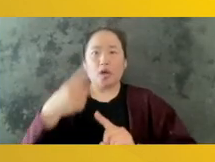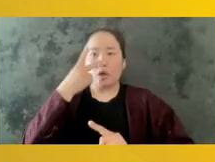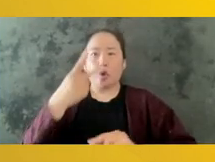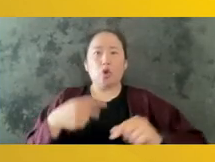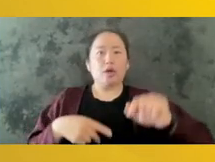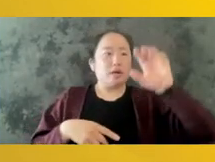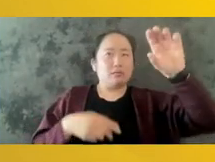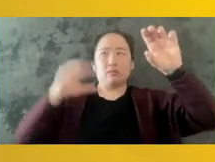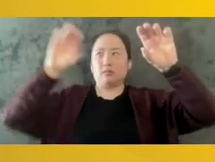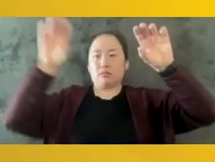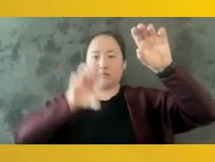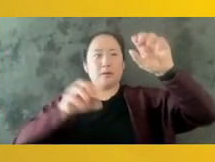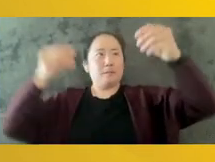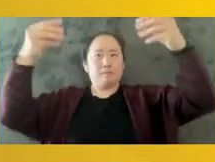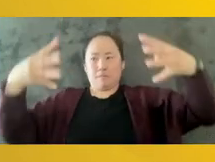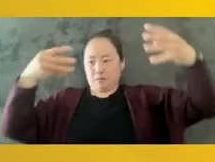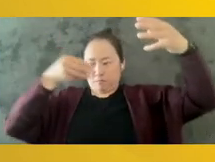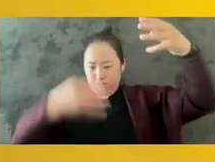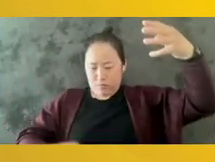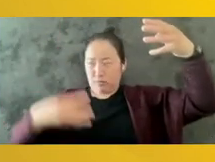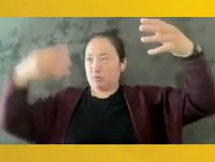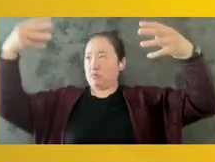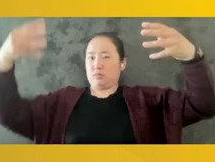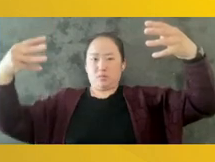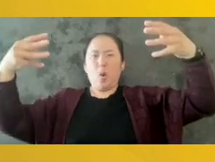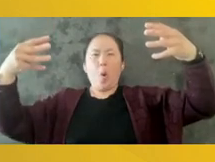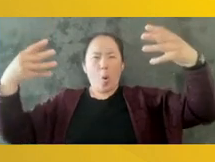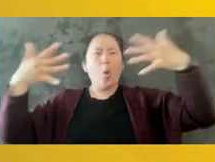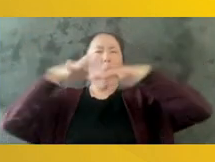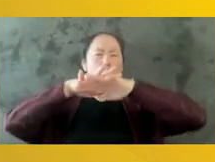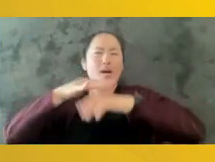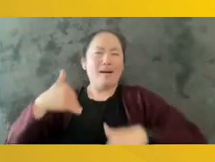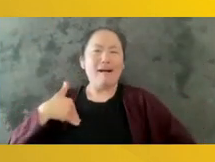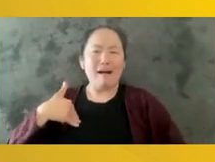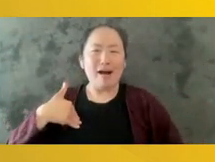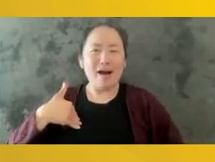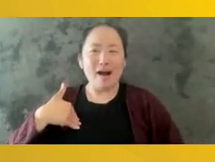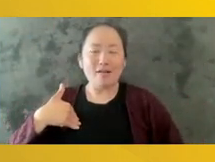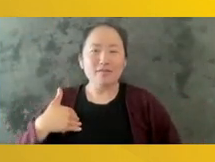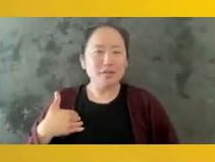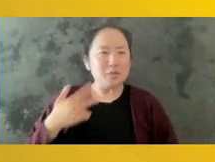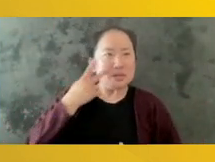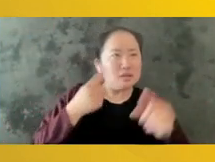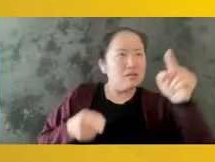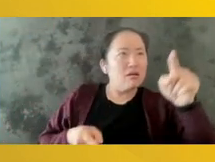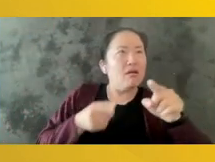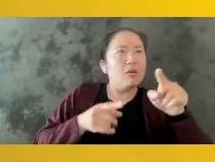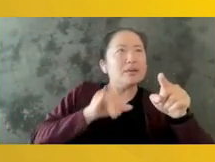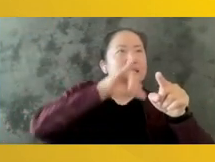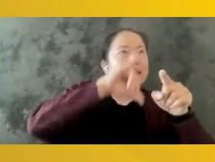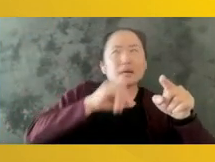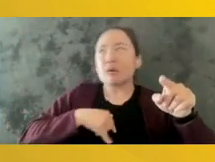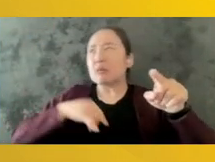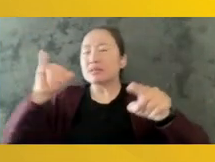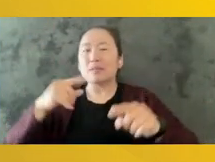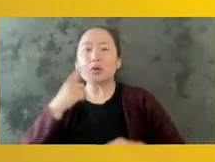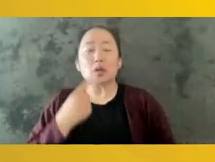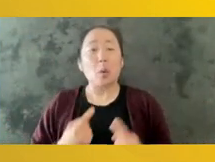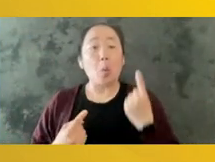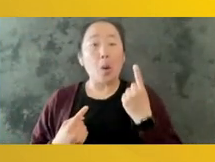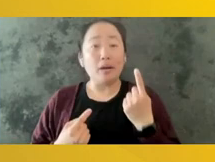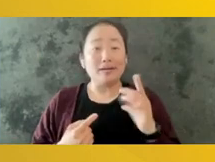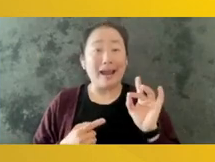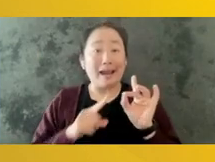might think when you're just looking at the list of practices and you're like, oh, 1 out of 8 of these practices overlap. Really, there's a much bigger overlap than